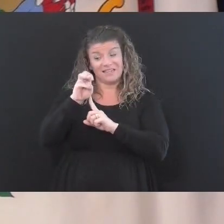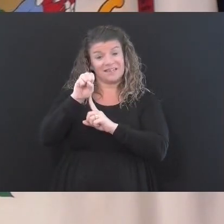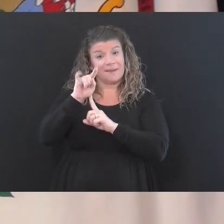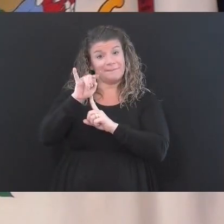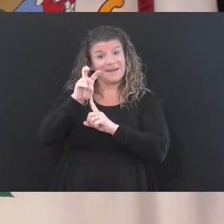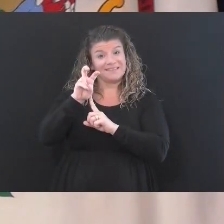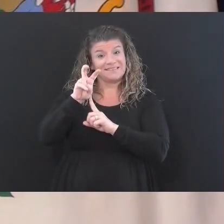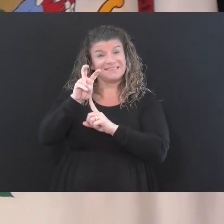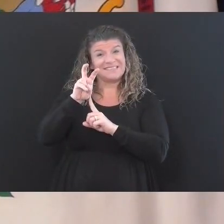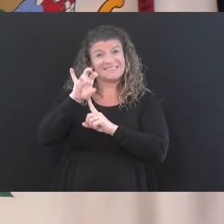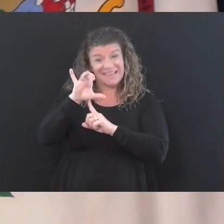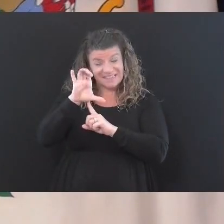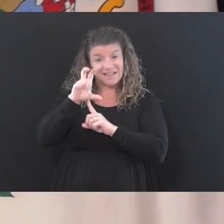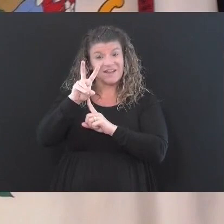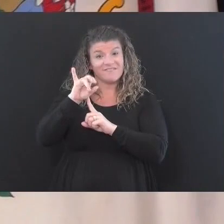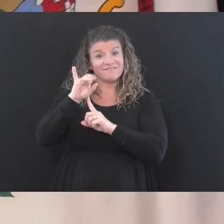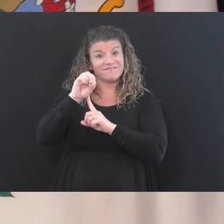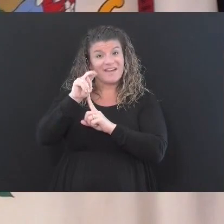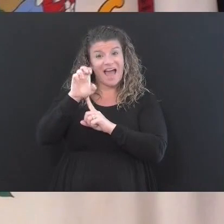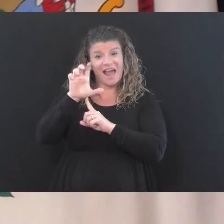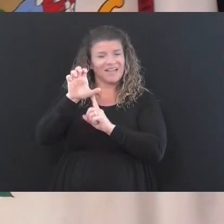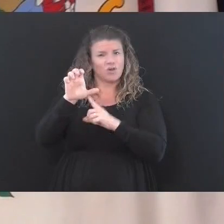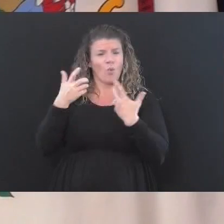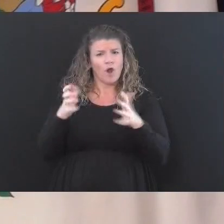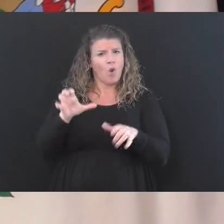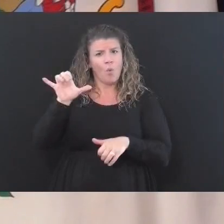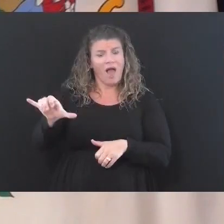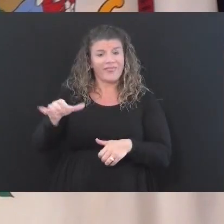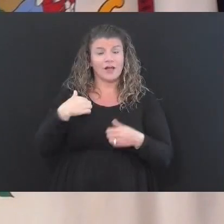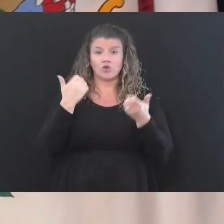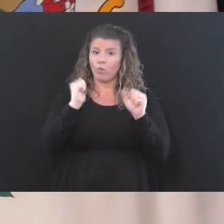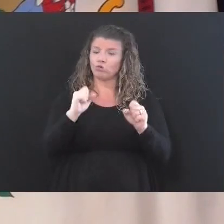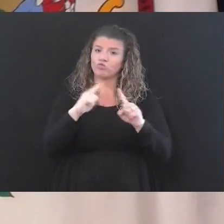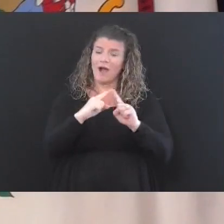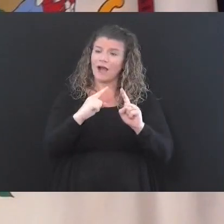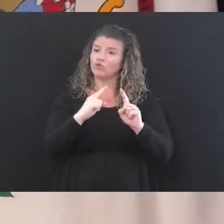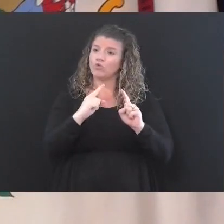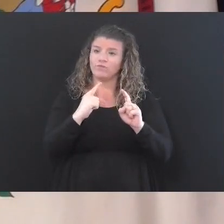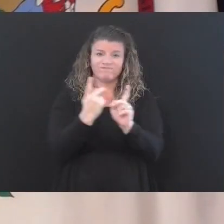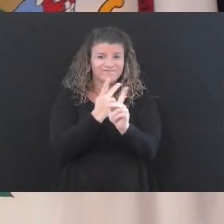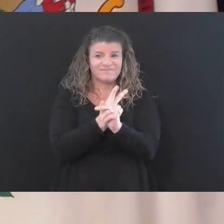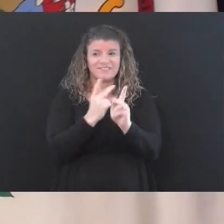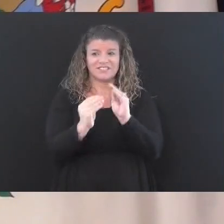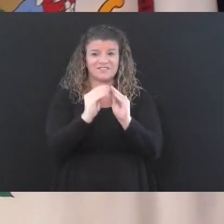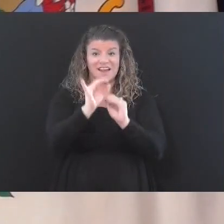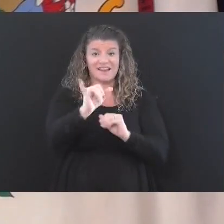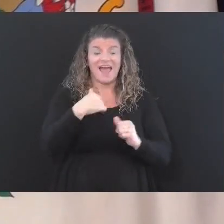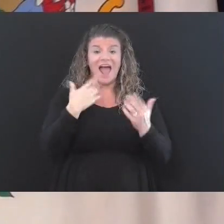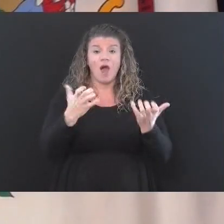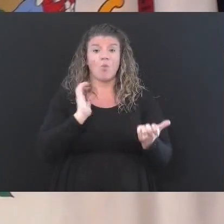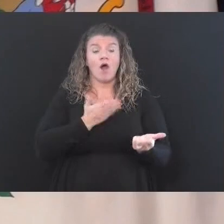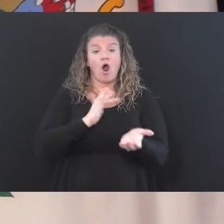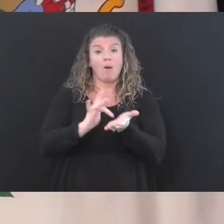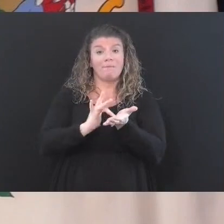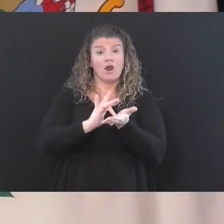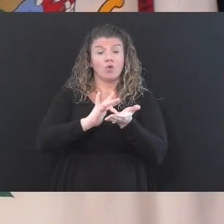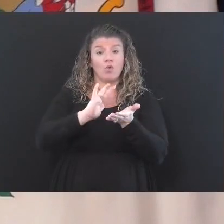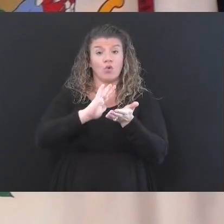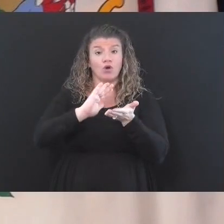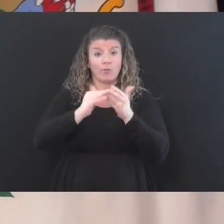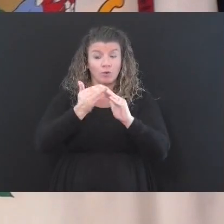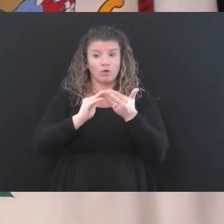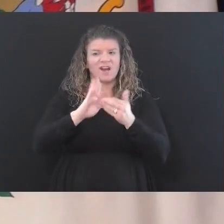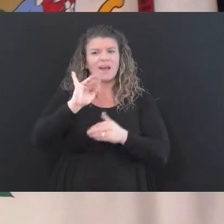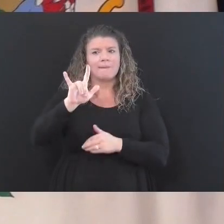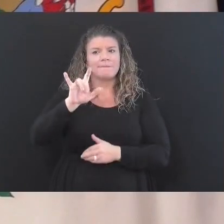anything falling through the cracks. And we're trying to staunch that up in every way. I'd like for our medical community, primarily Bill Crouch, to